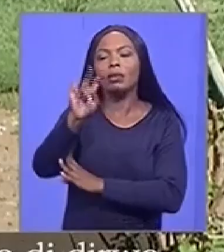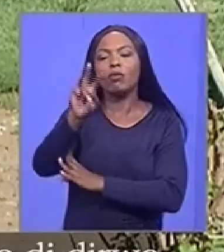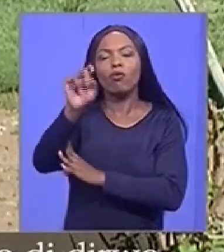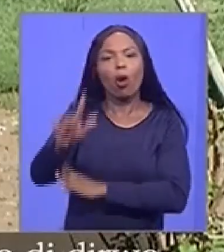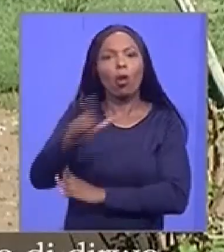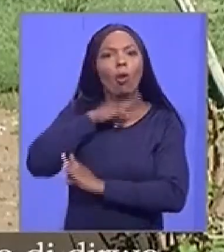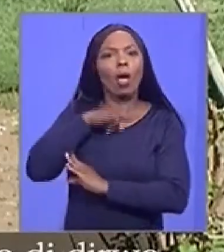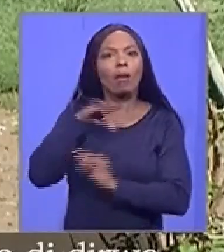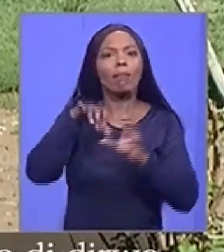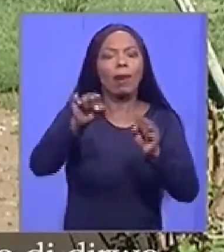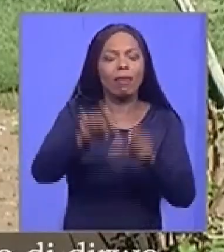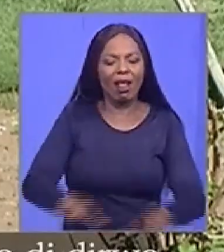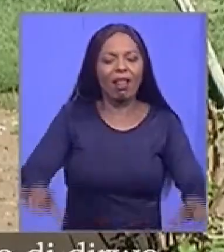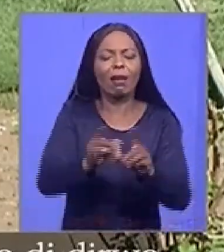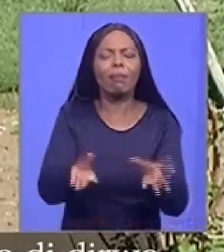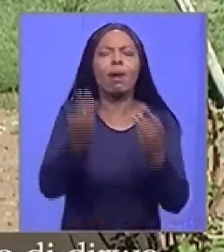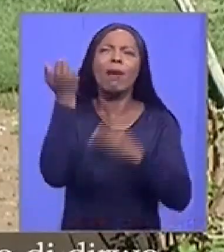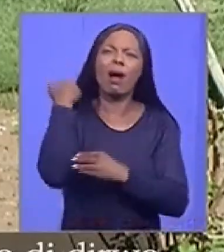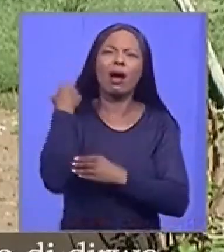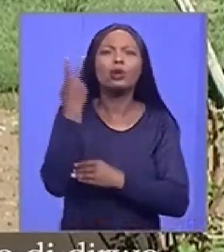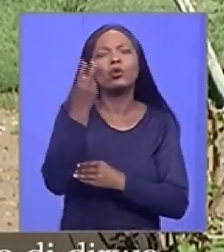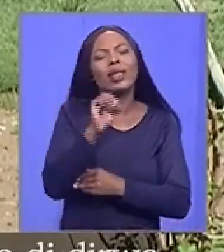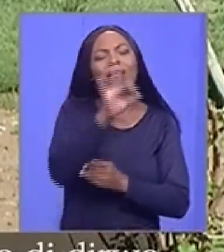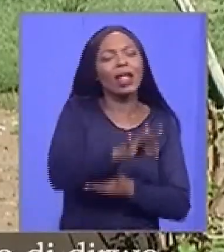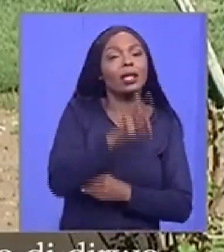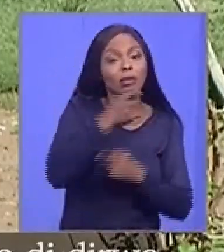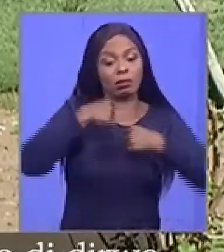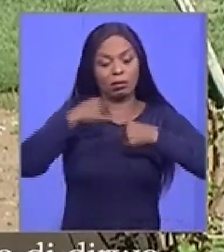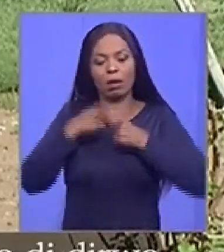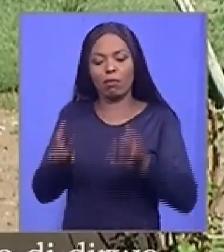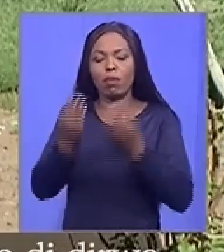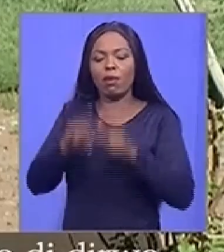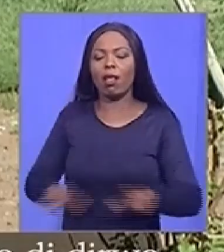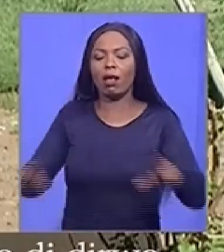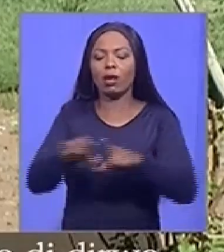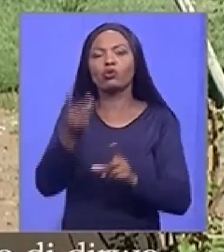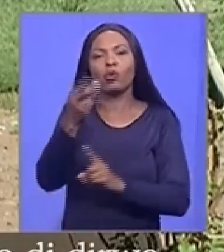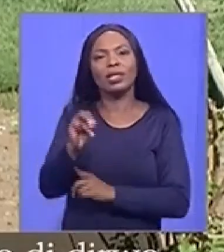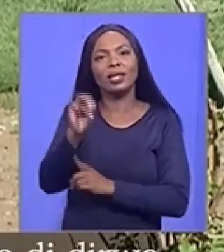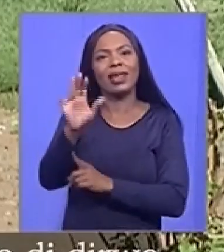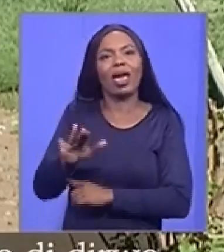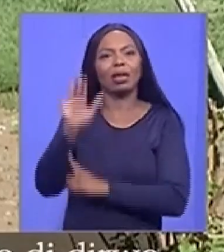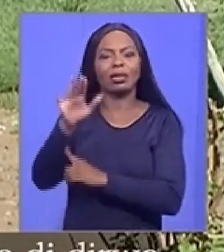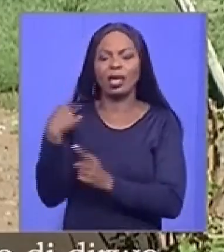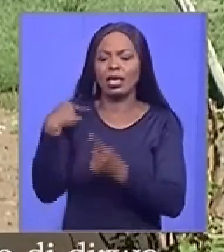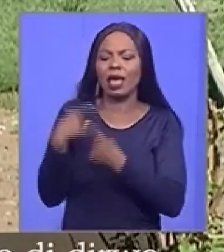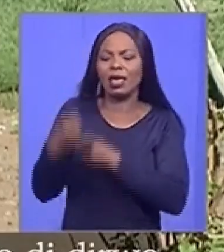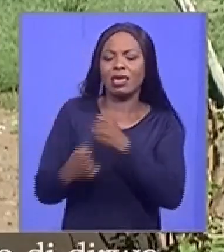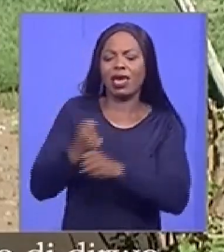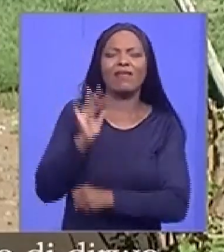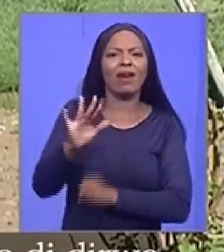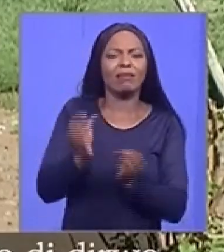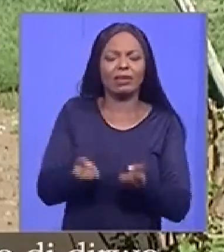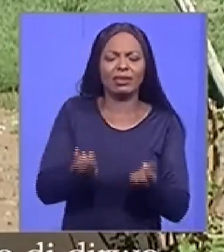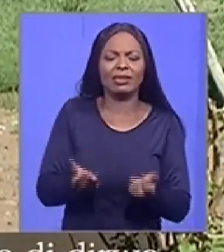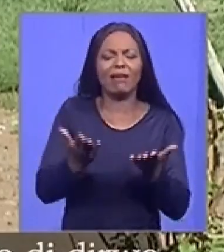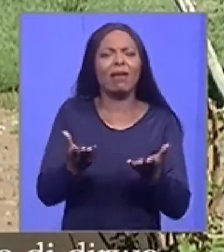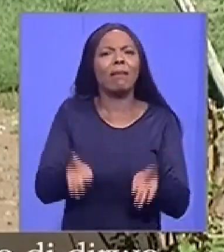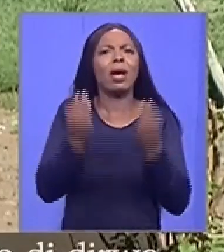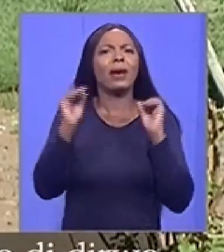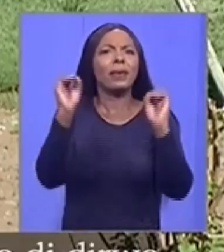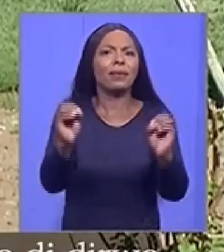2013. Mina, I came in 2019. So you can't stay, then you don't have service more than 5 years. How is that possible? So